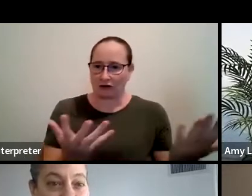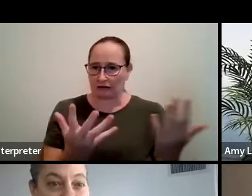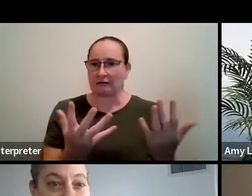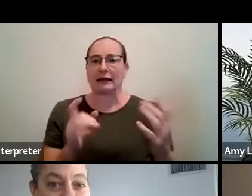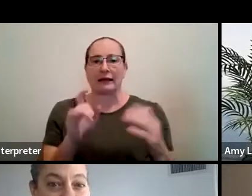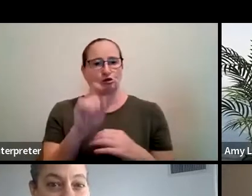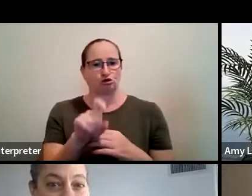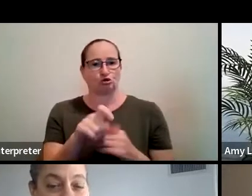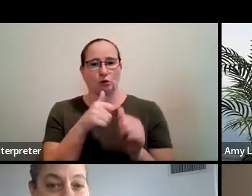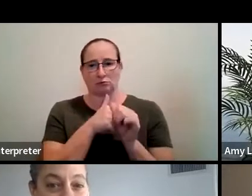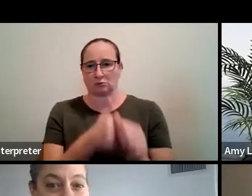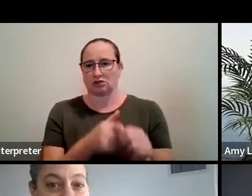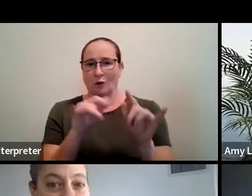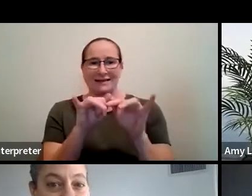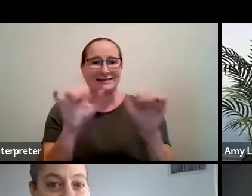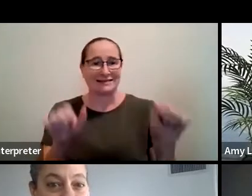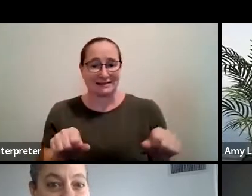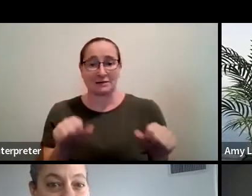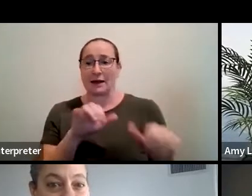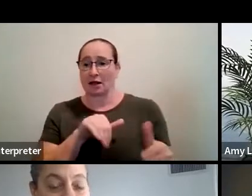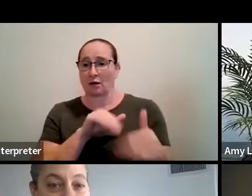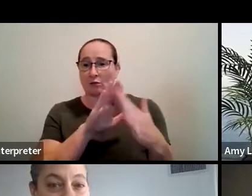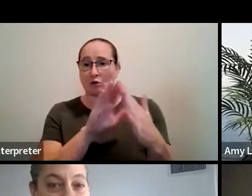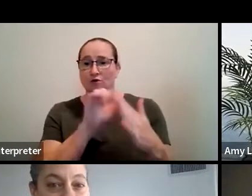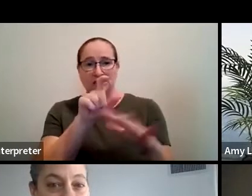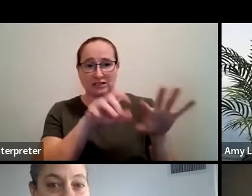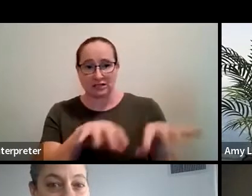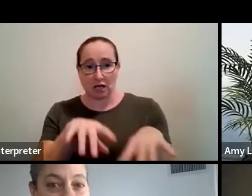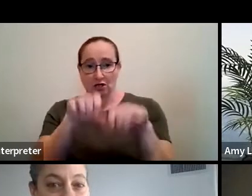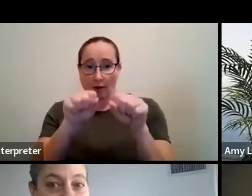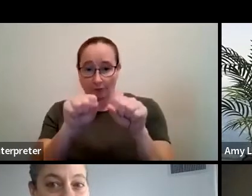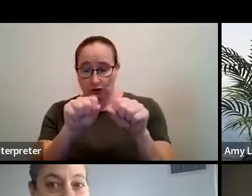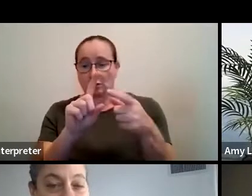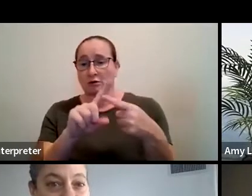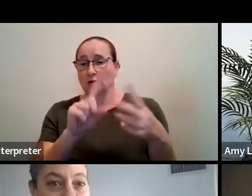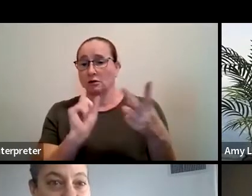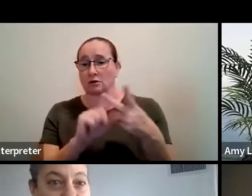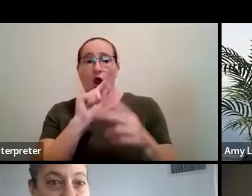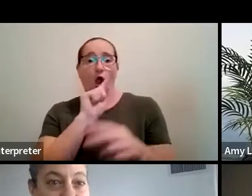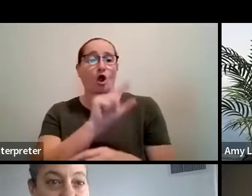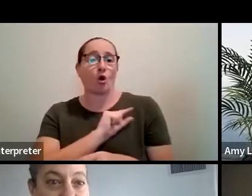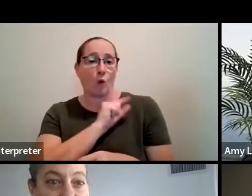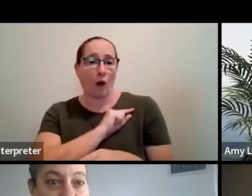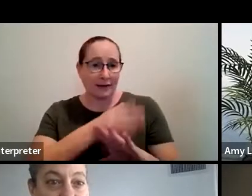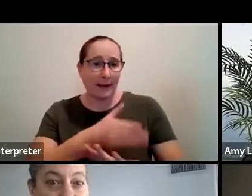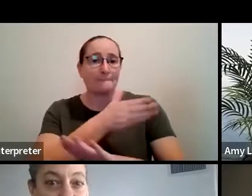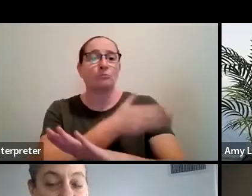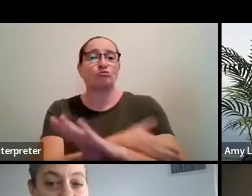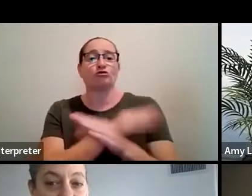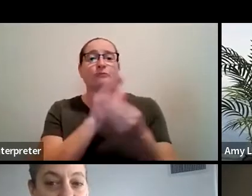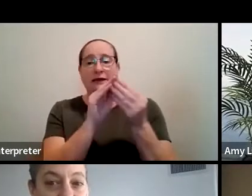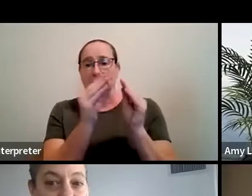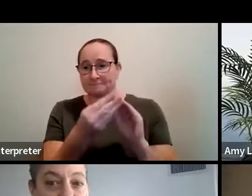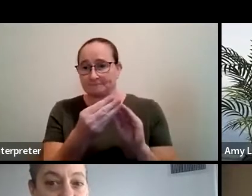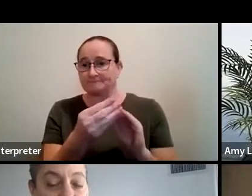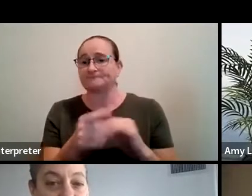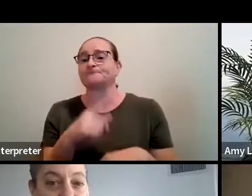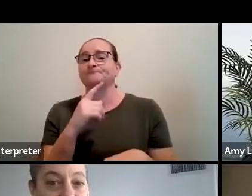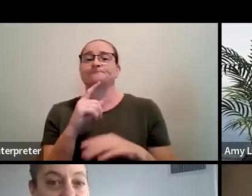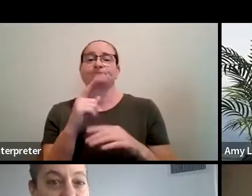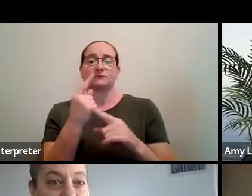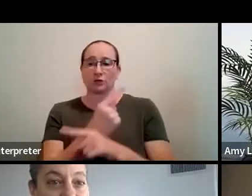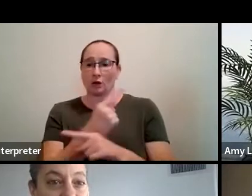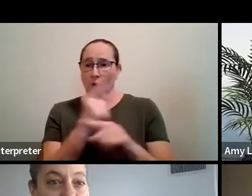should be. So a systematic approach requires de-adoption, it requires quality improvement and assurance metrics, it requires